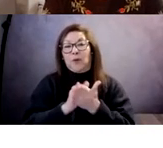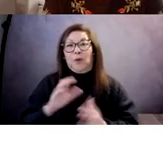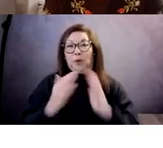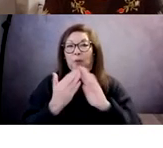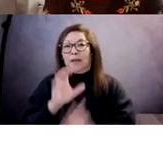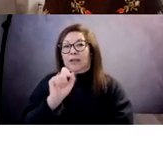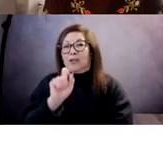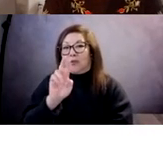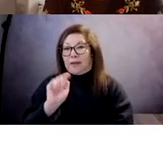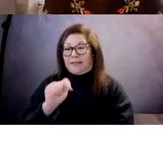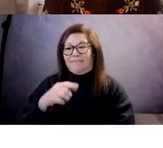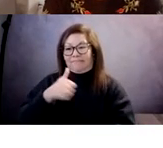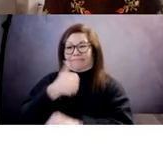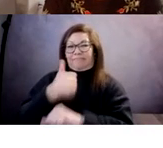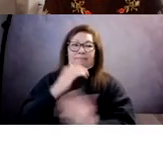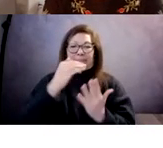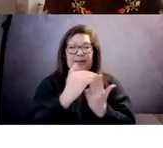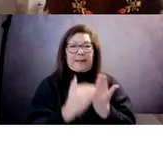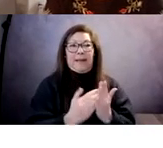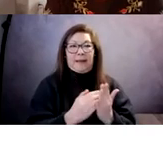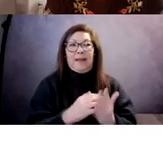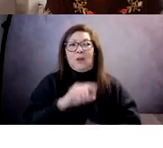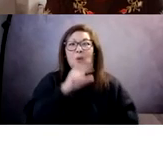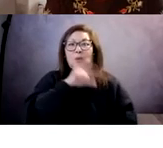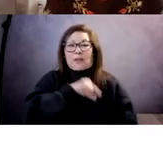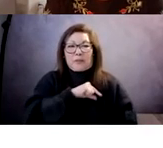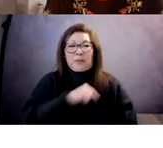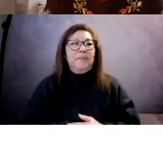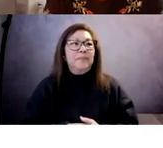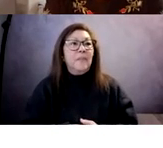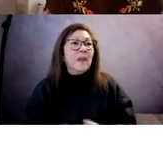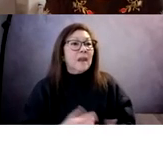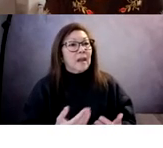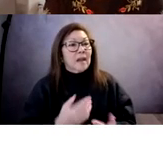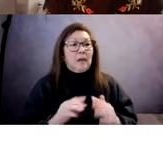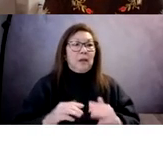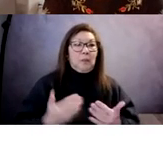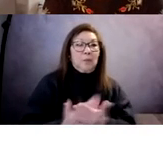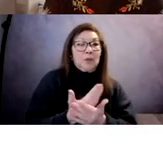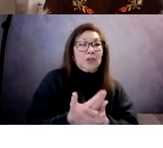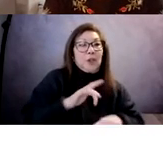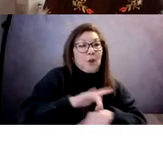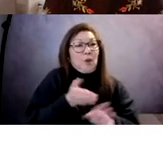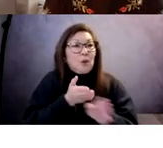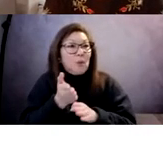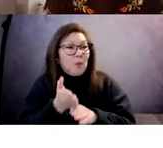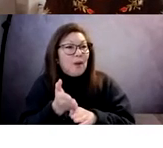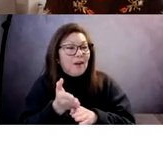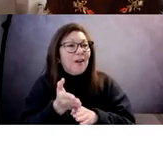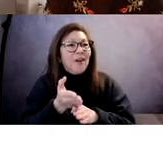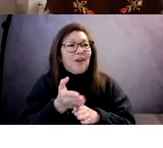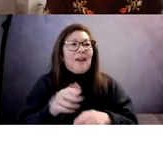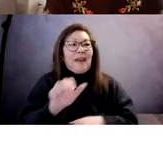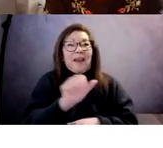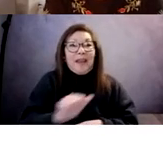words in terms of who is eligible is an emerging or early career artist, someone who is of